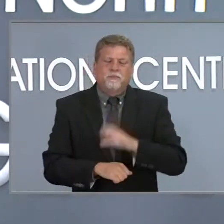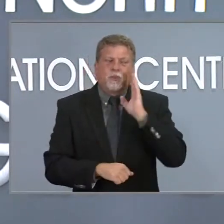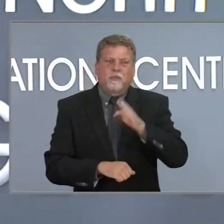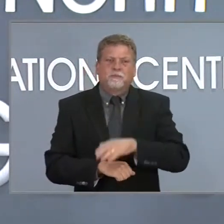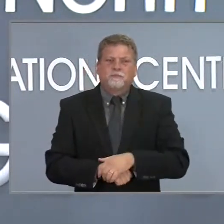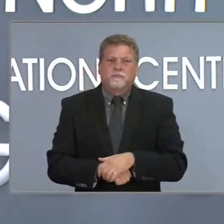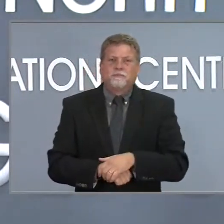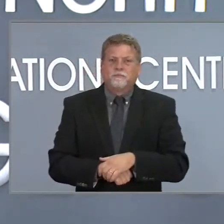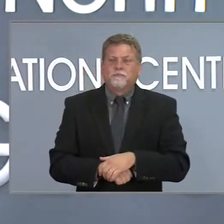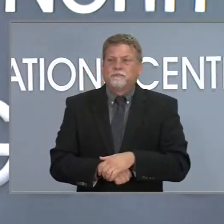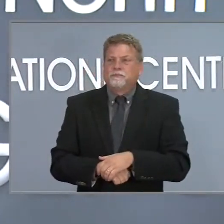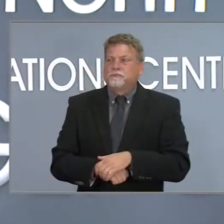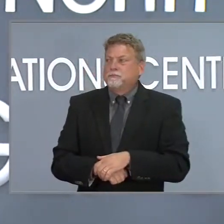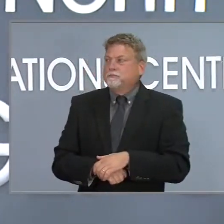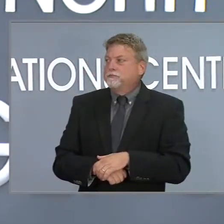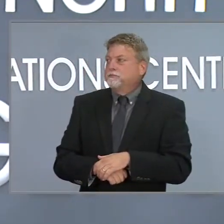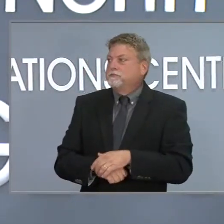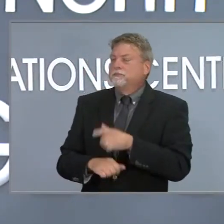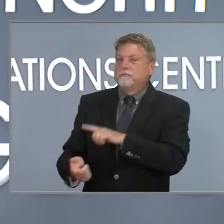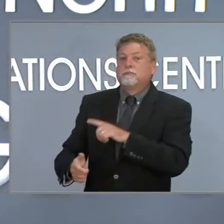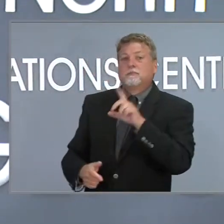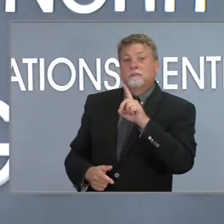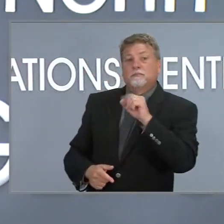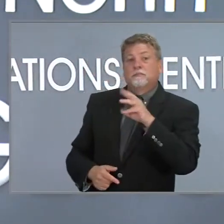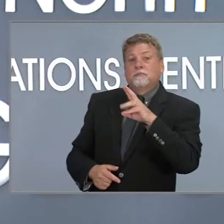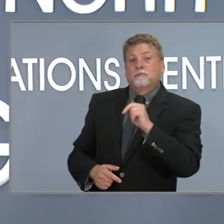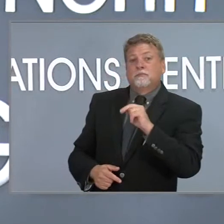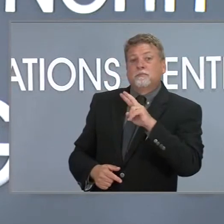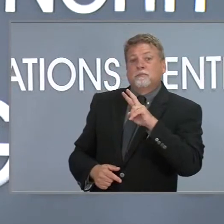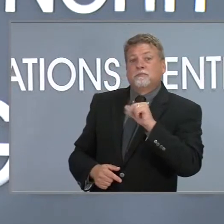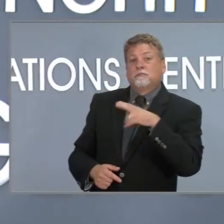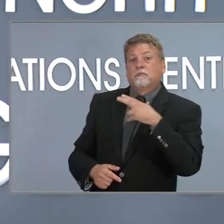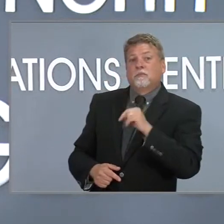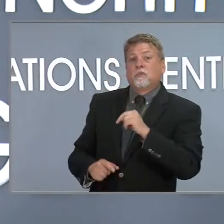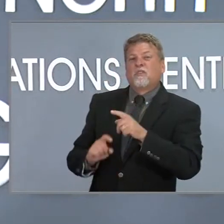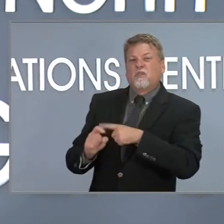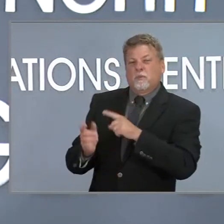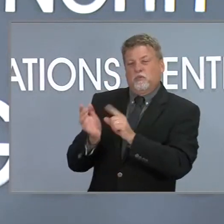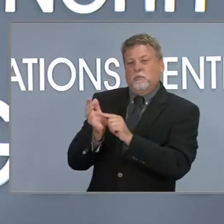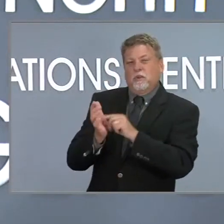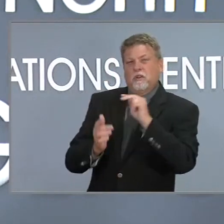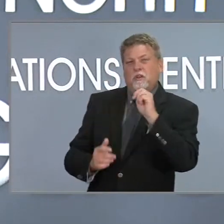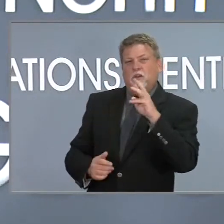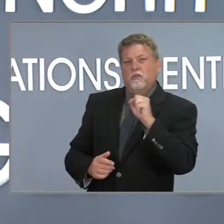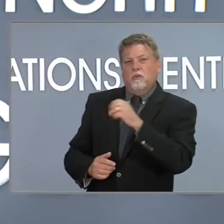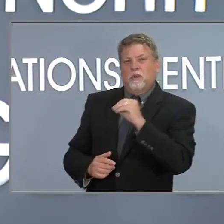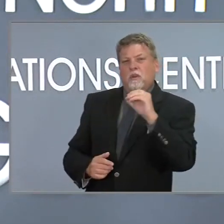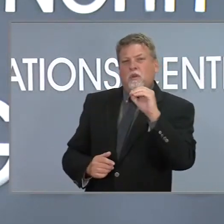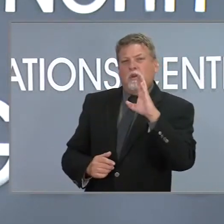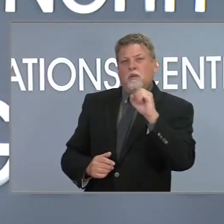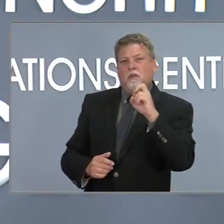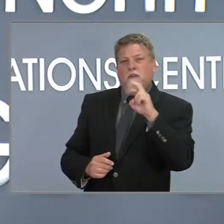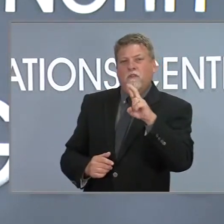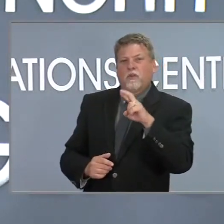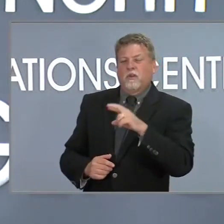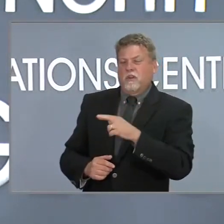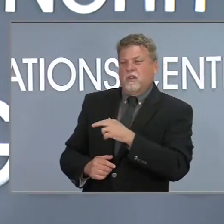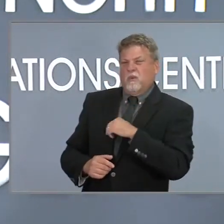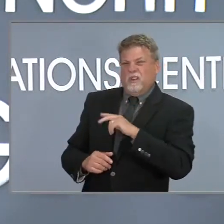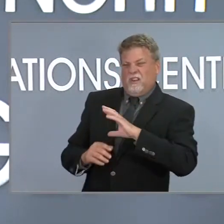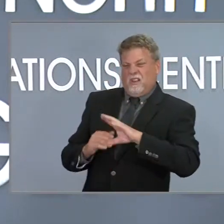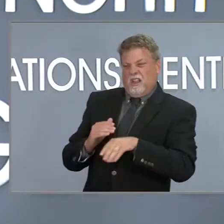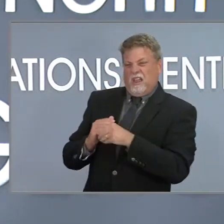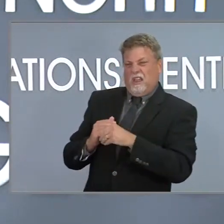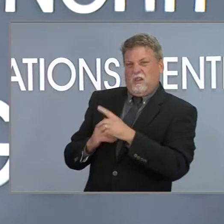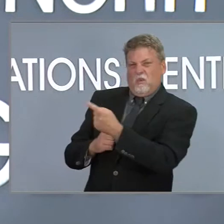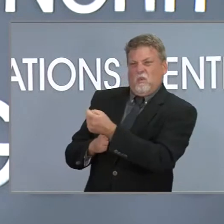Yes, Dawn. Hi, Dawn Vaughn with the News and Observer. Kind of going off of Brian's question about the masks in schools with the, City